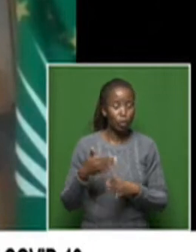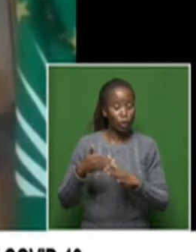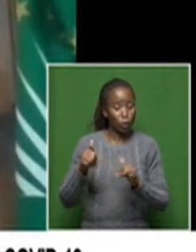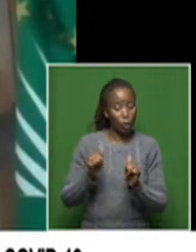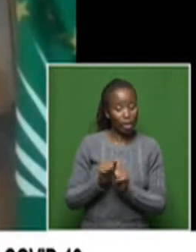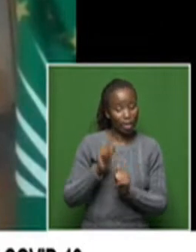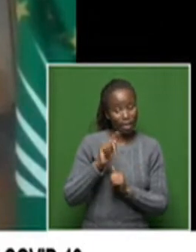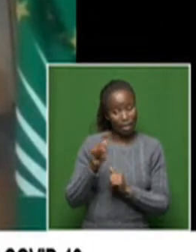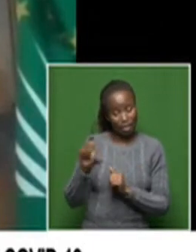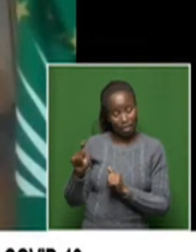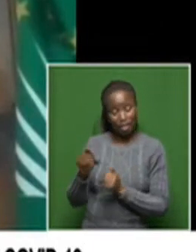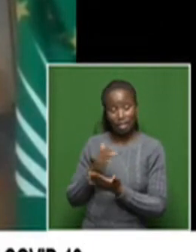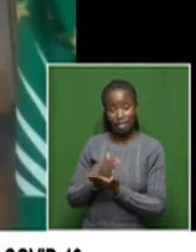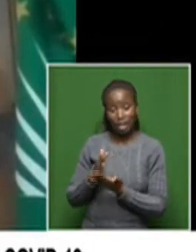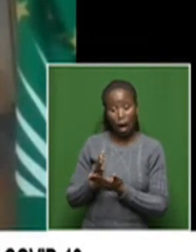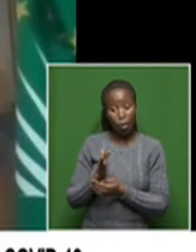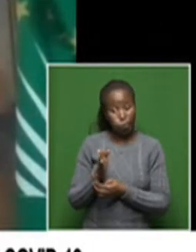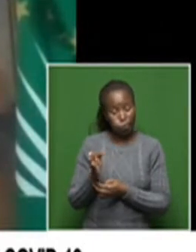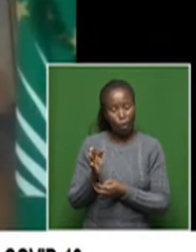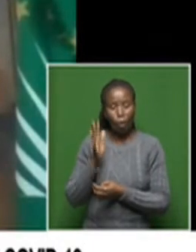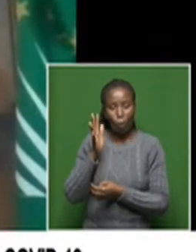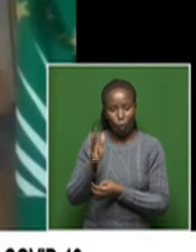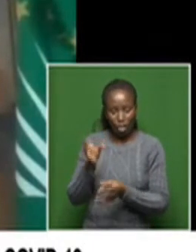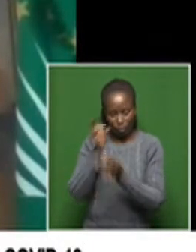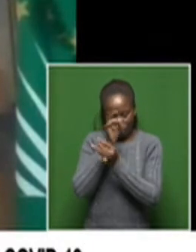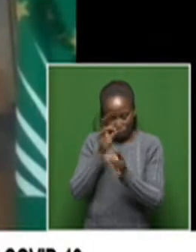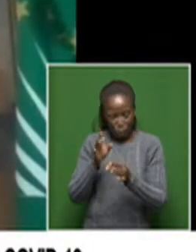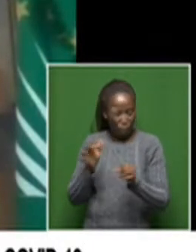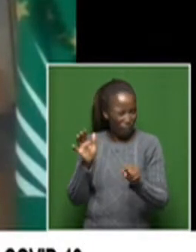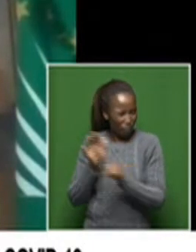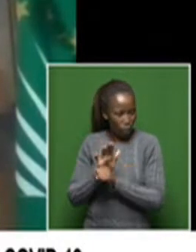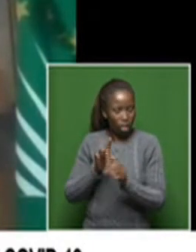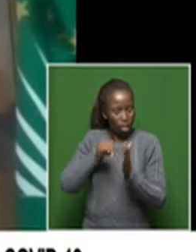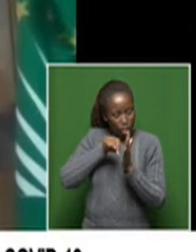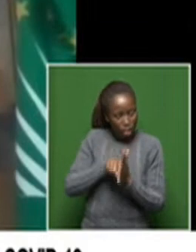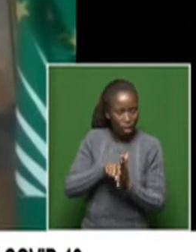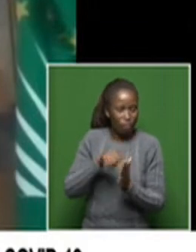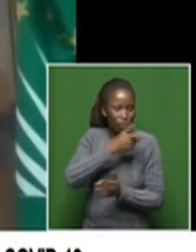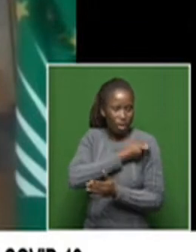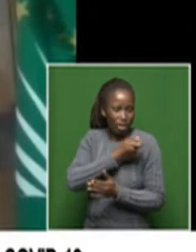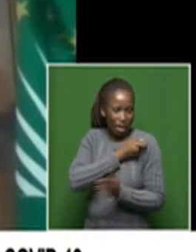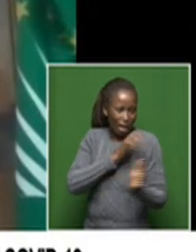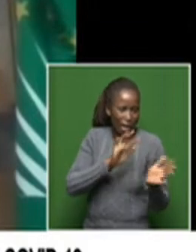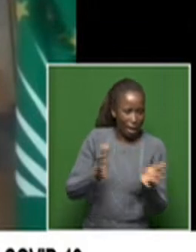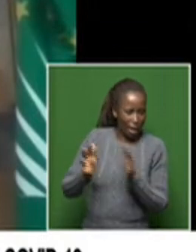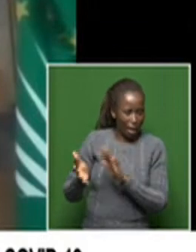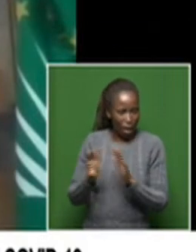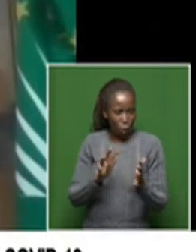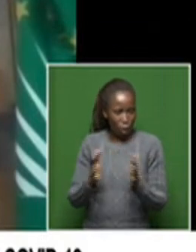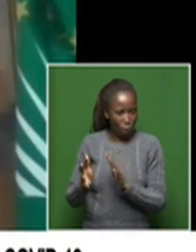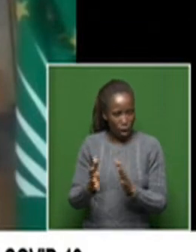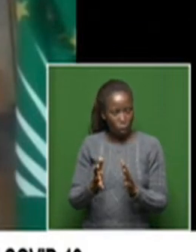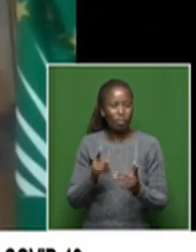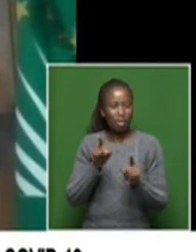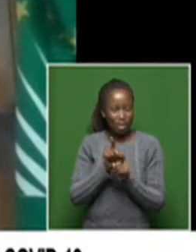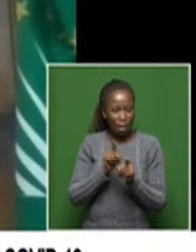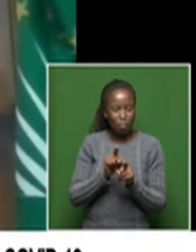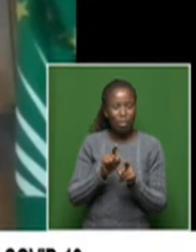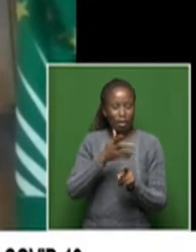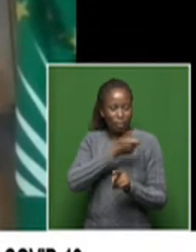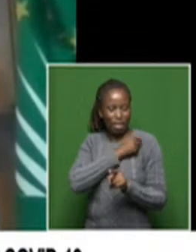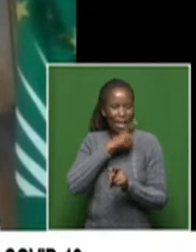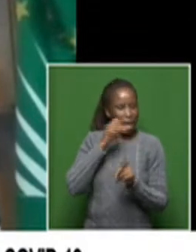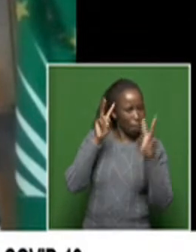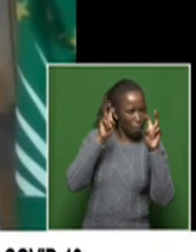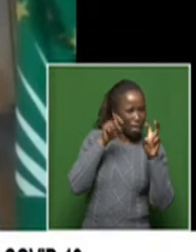are going to give us in terms of details, in terms of the vaccine, how the MEC does the work in analyzing